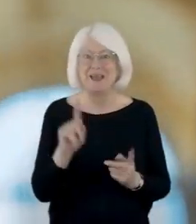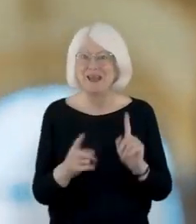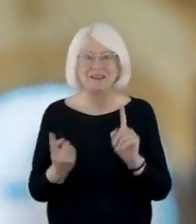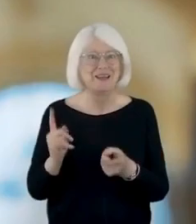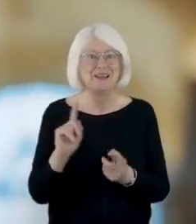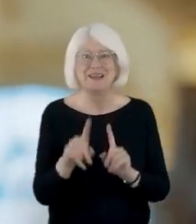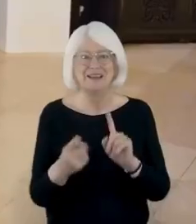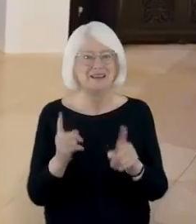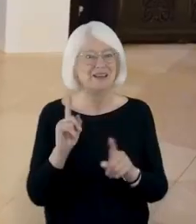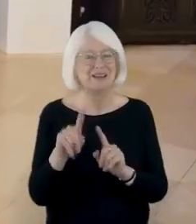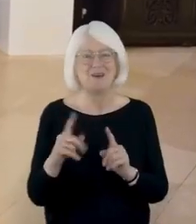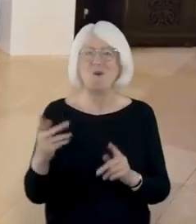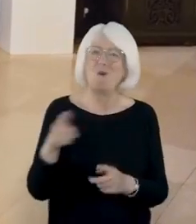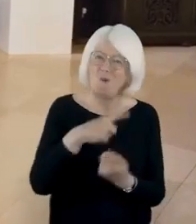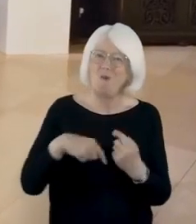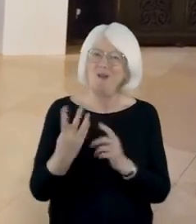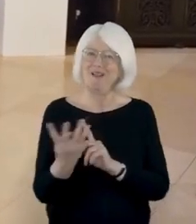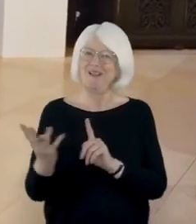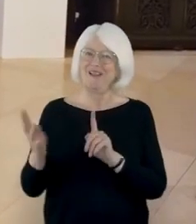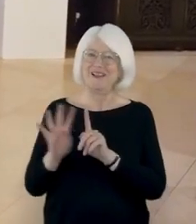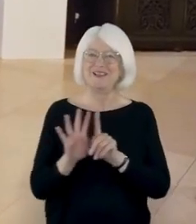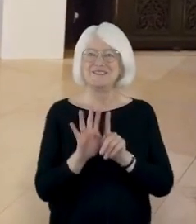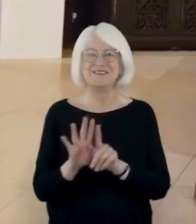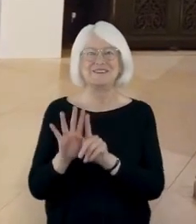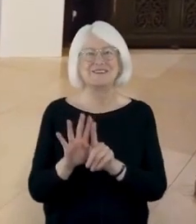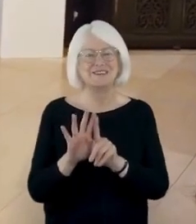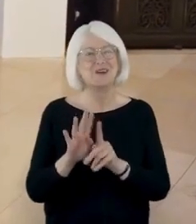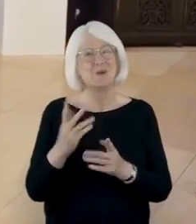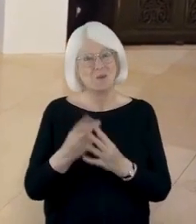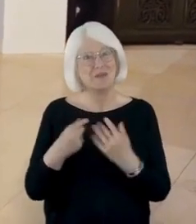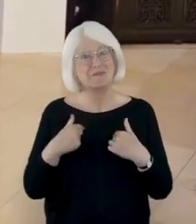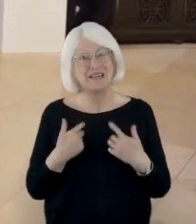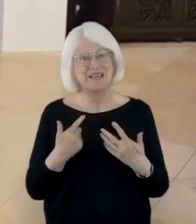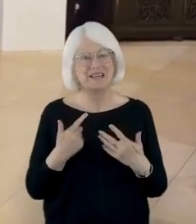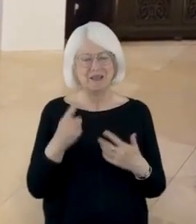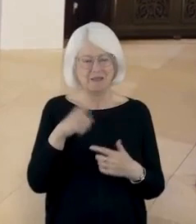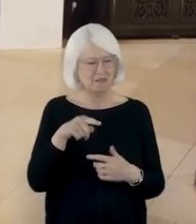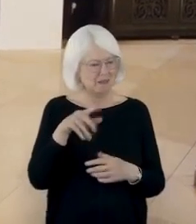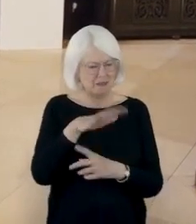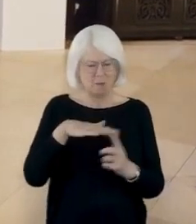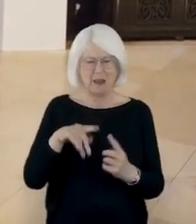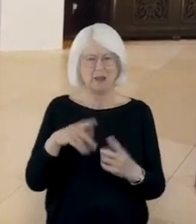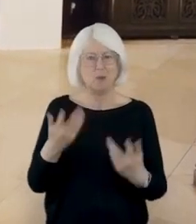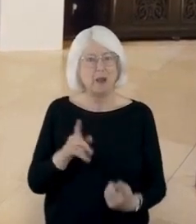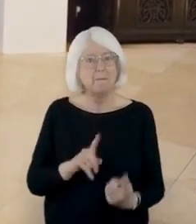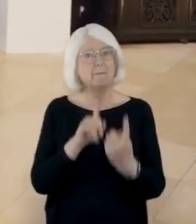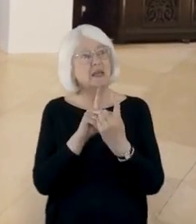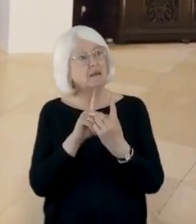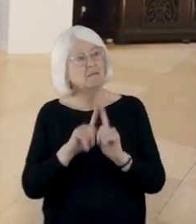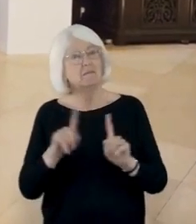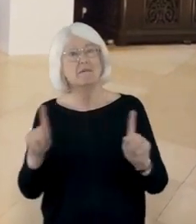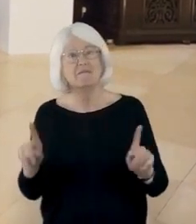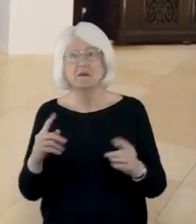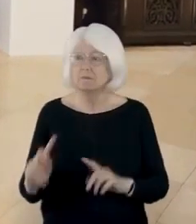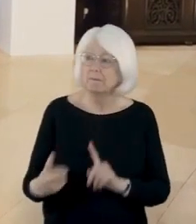more regularly than others, but all fellow travellers. By and large, this is a place of fleeting encounters, where we try